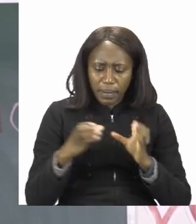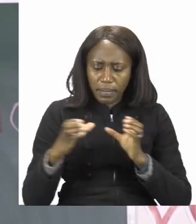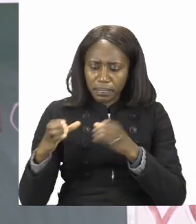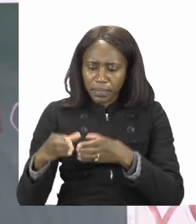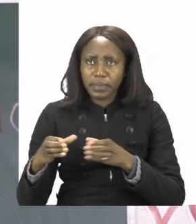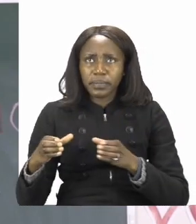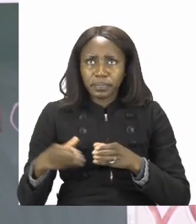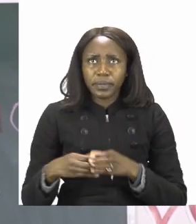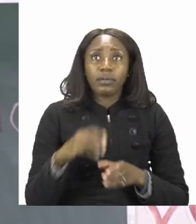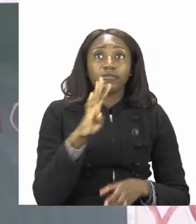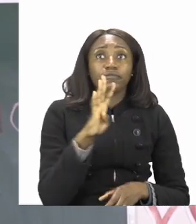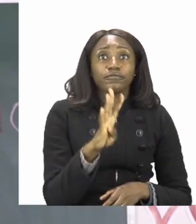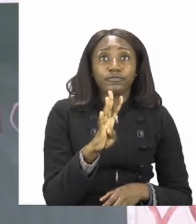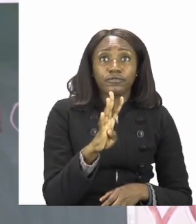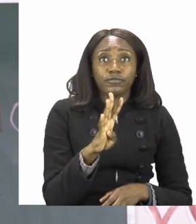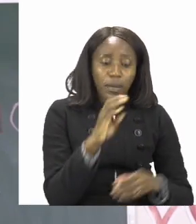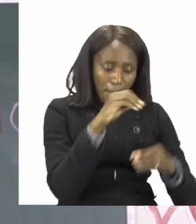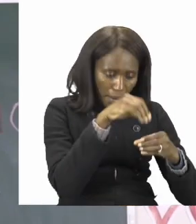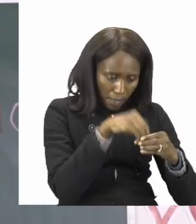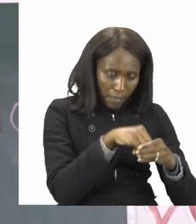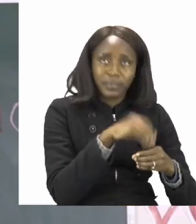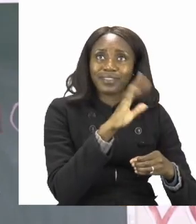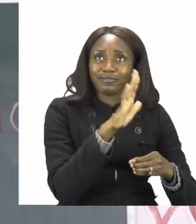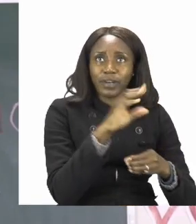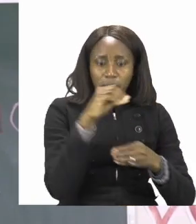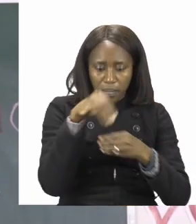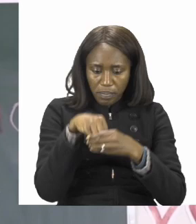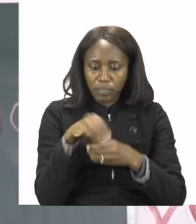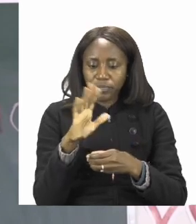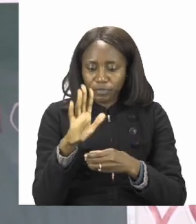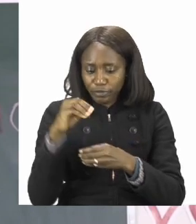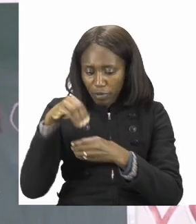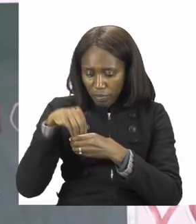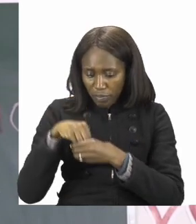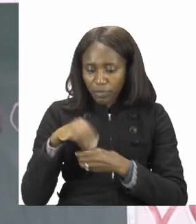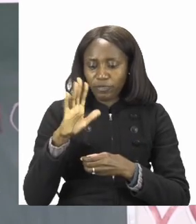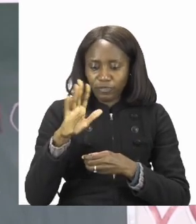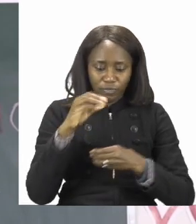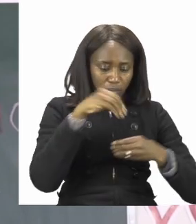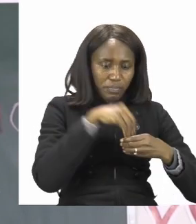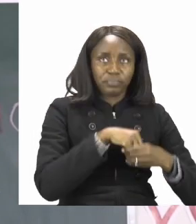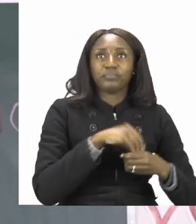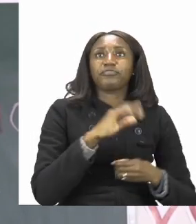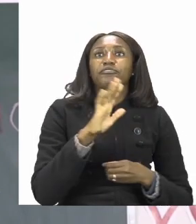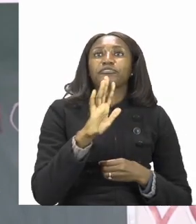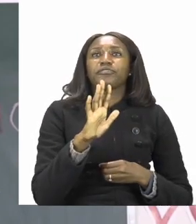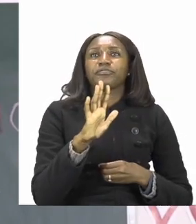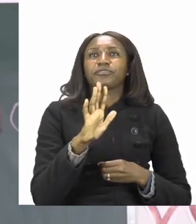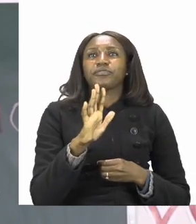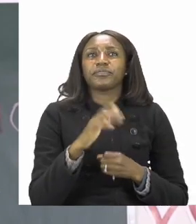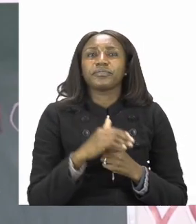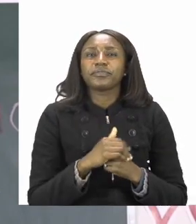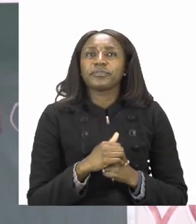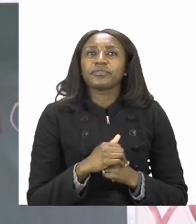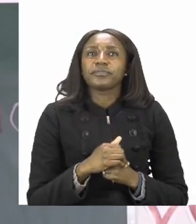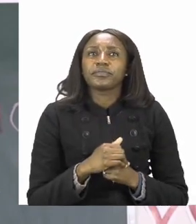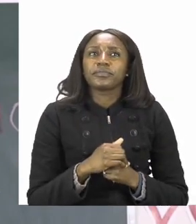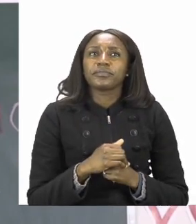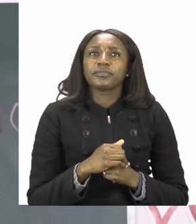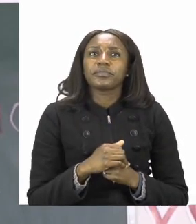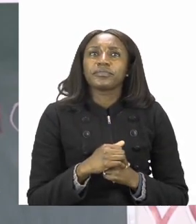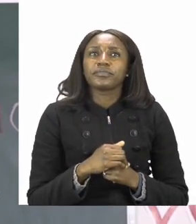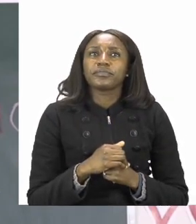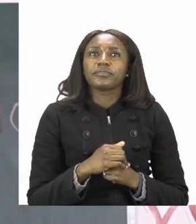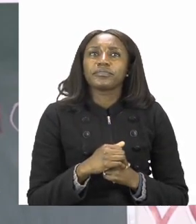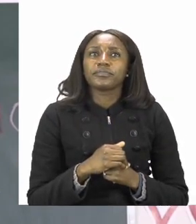saying 4 sets of 5. So, for us to get our answer, we need to draw 4